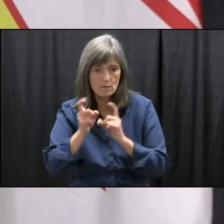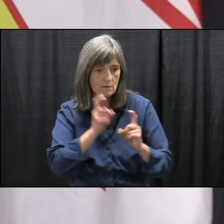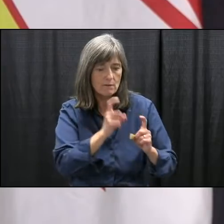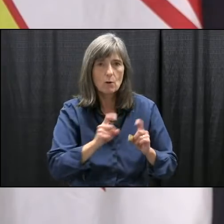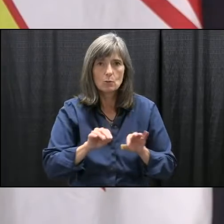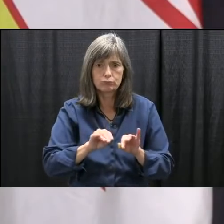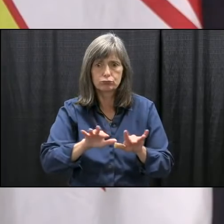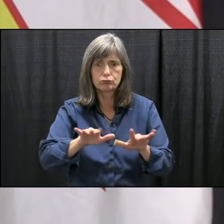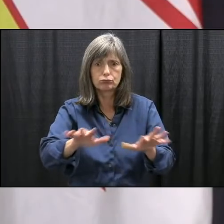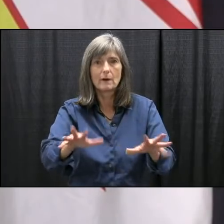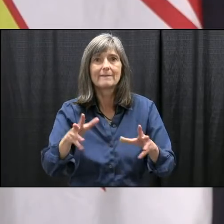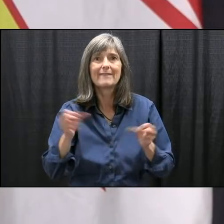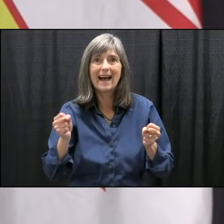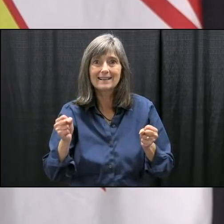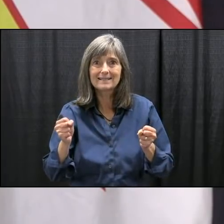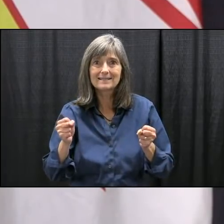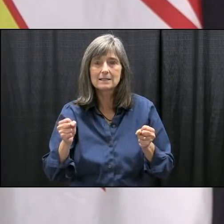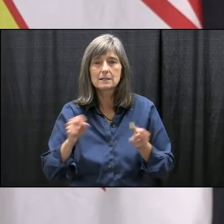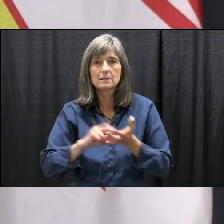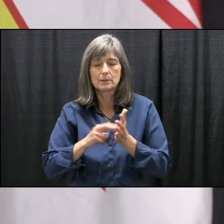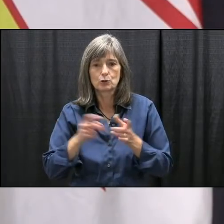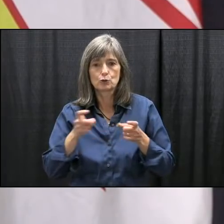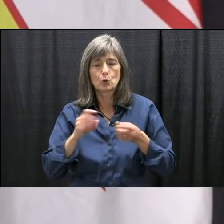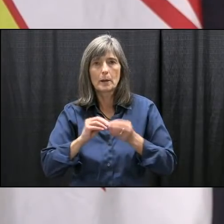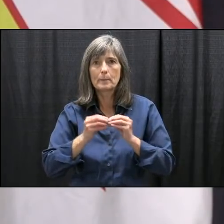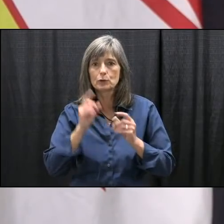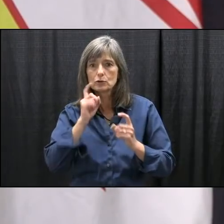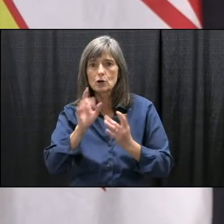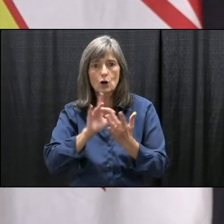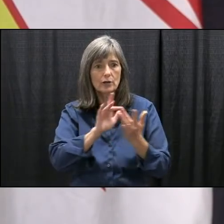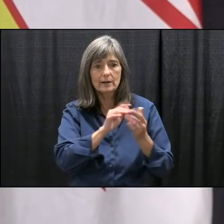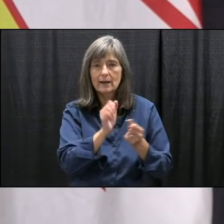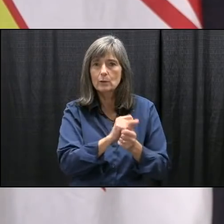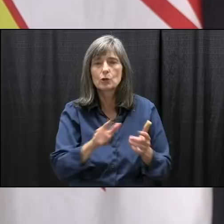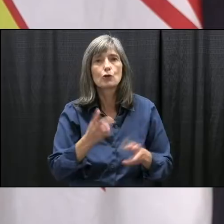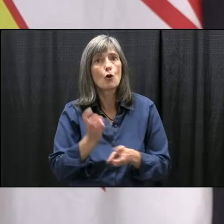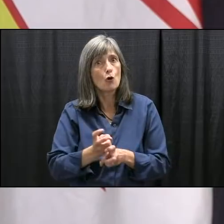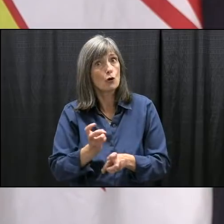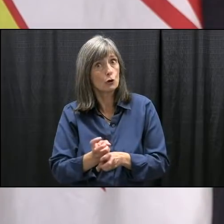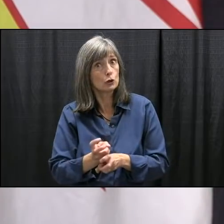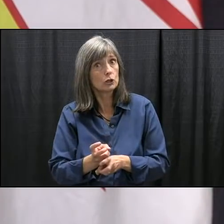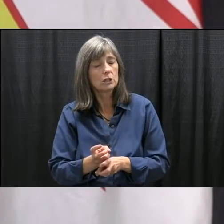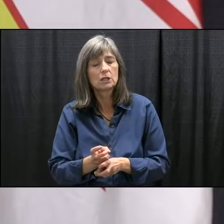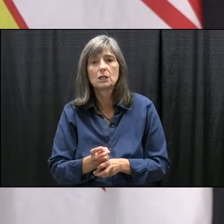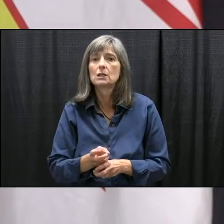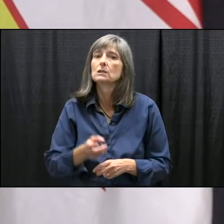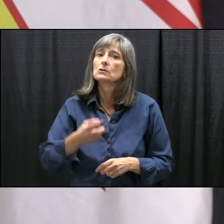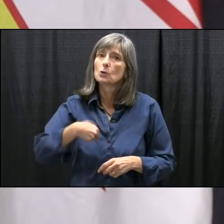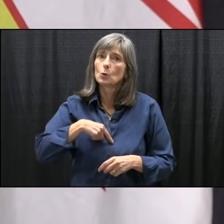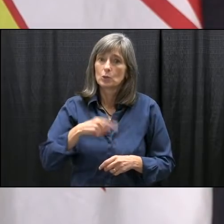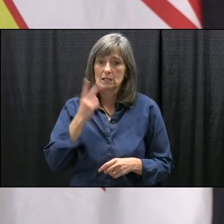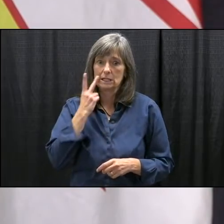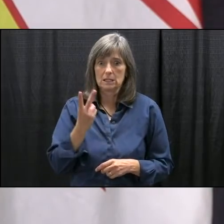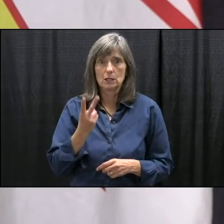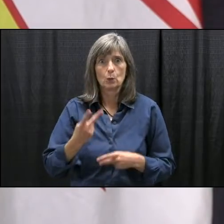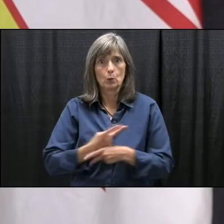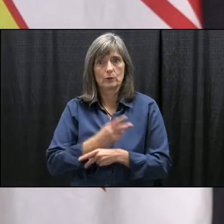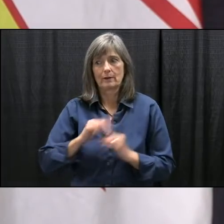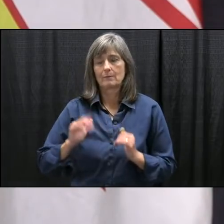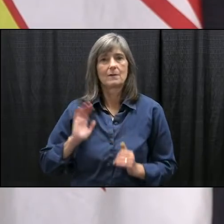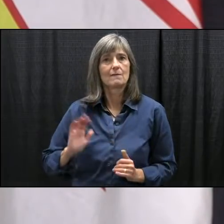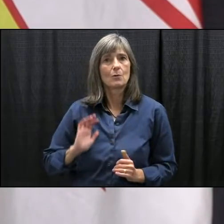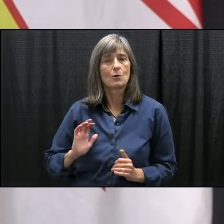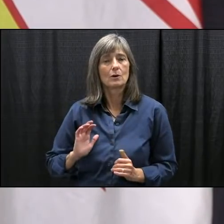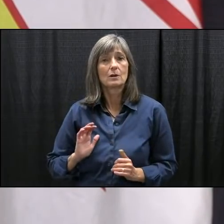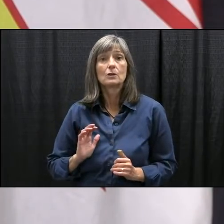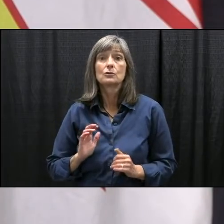can handle things as long as we are following directions from public health and also stepping forward to